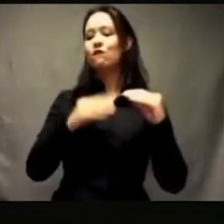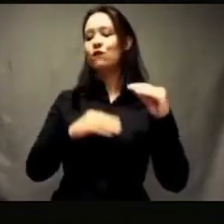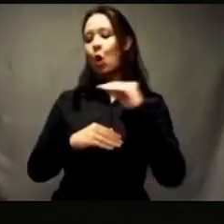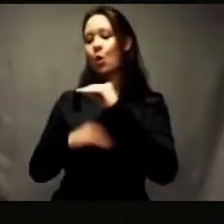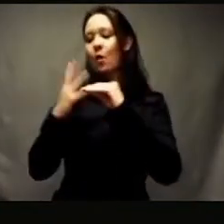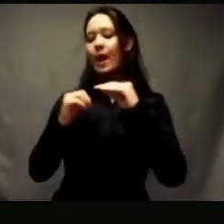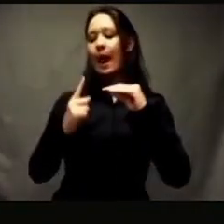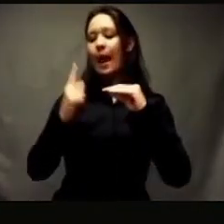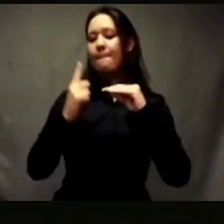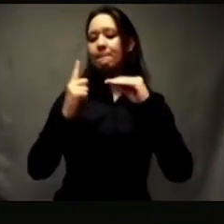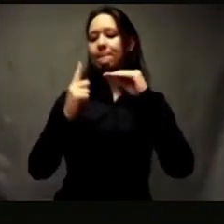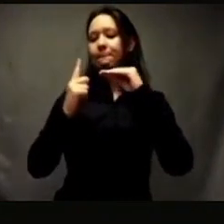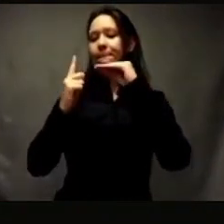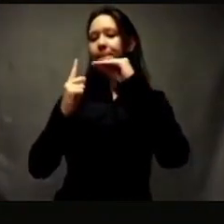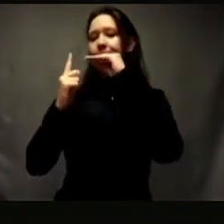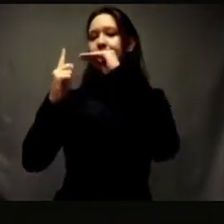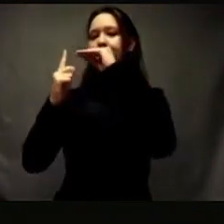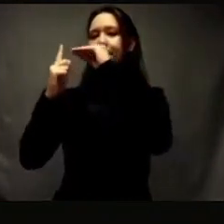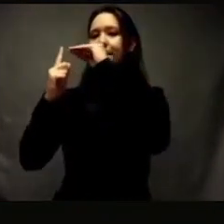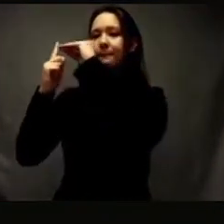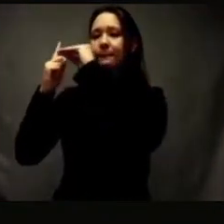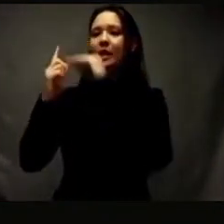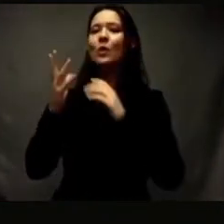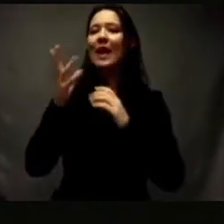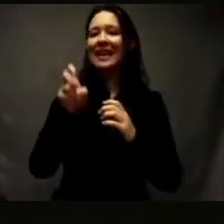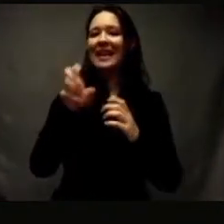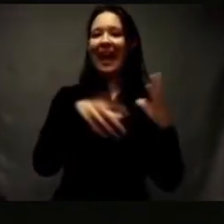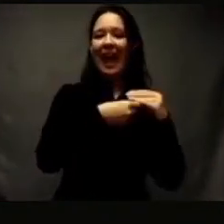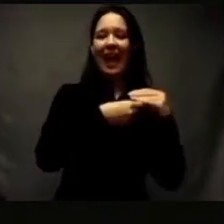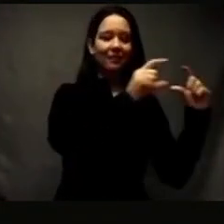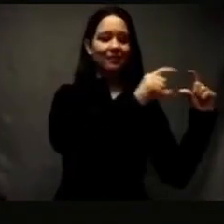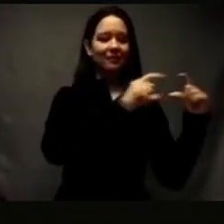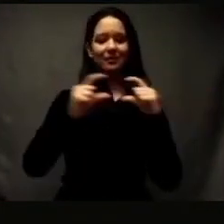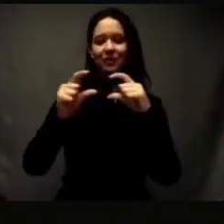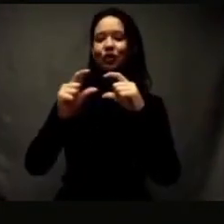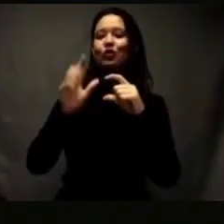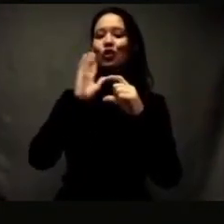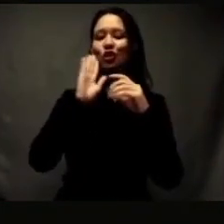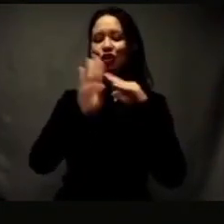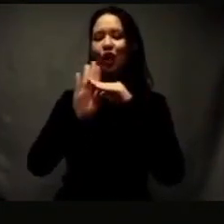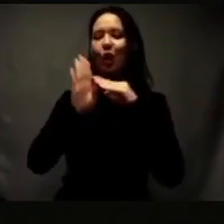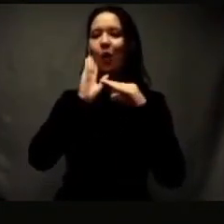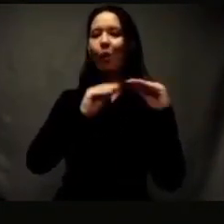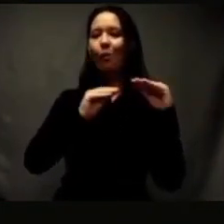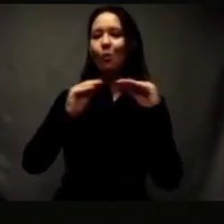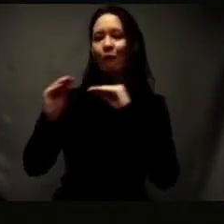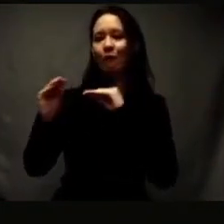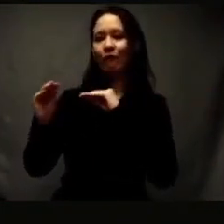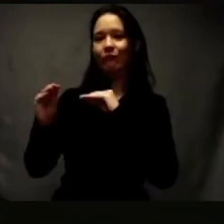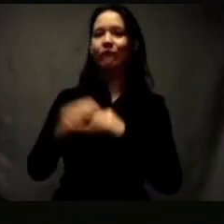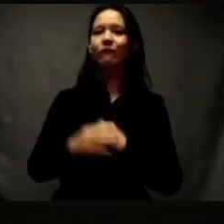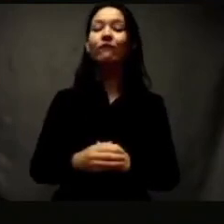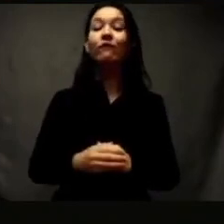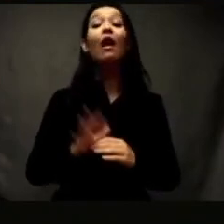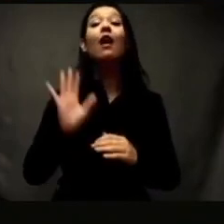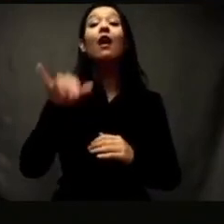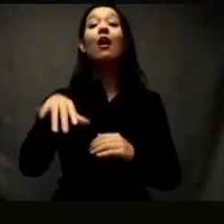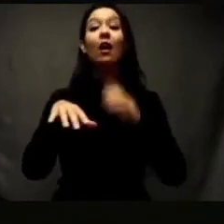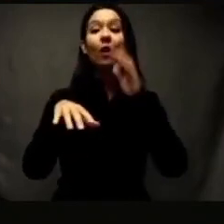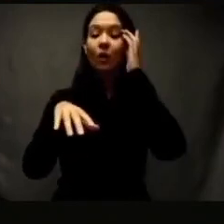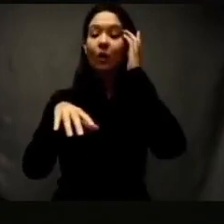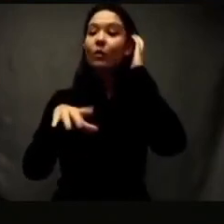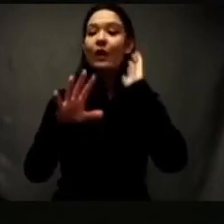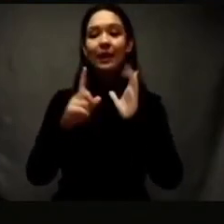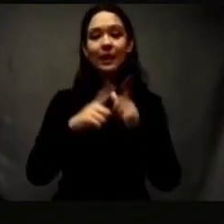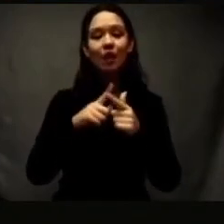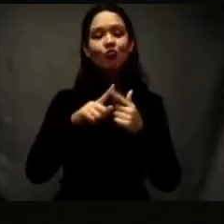the up arrow. So now I need that block so that Shark actually moves. Okay. Oh, so then I think it would probably be